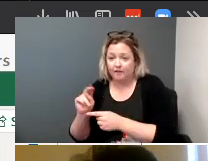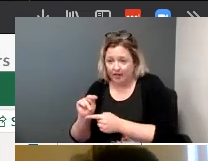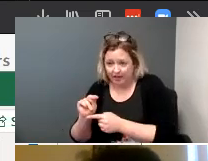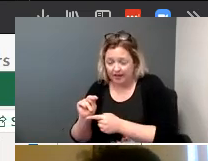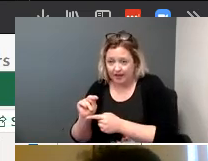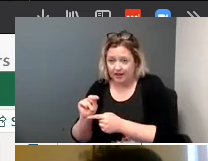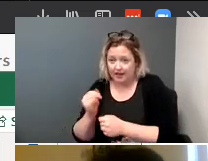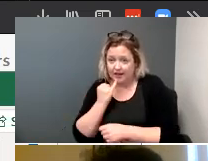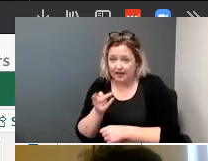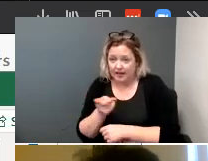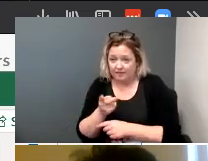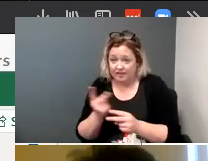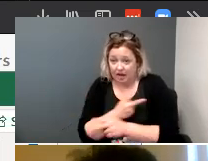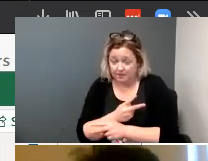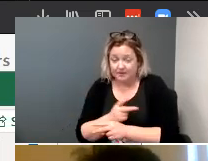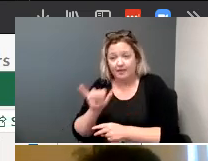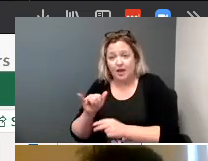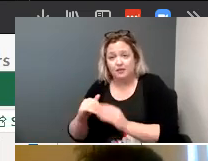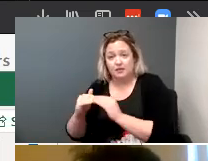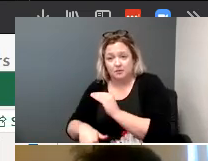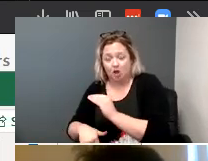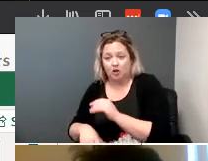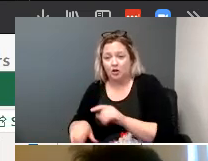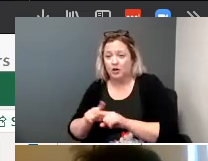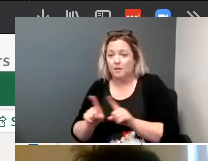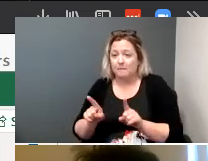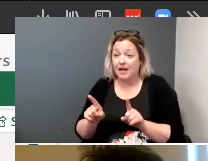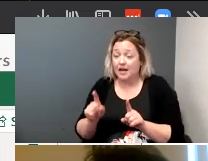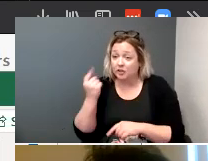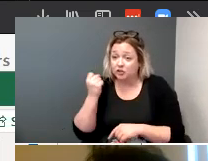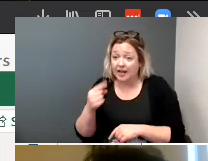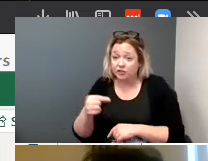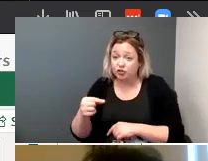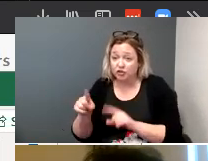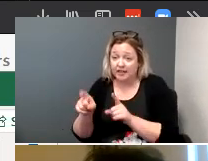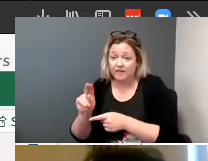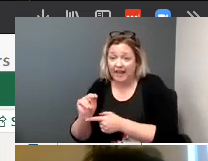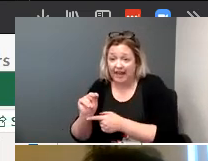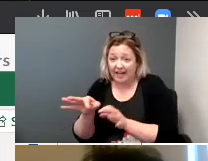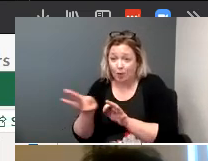is the smaller bound. But the g of n equation has to be the same. Okay.